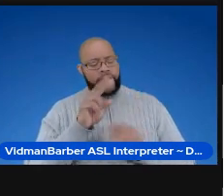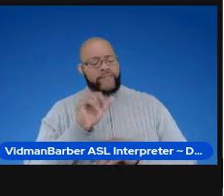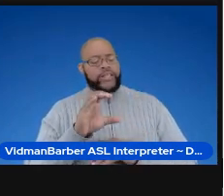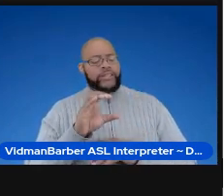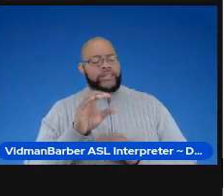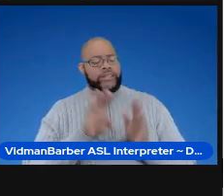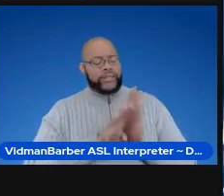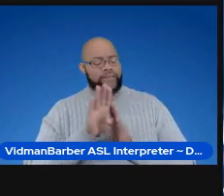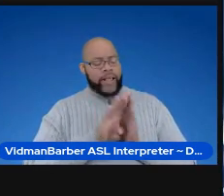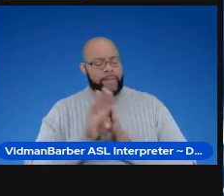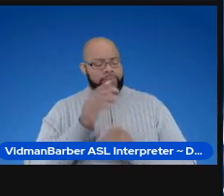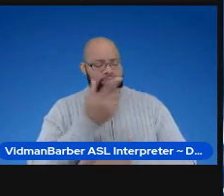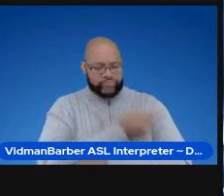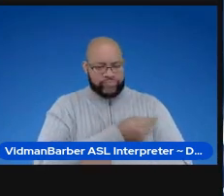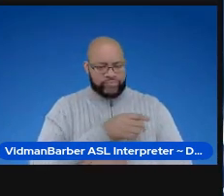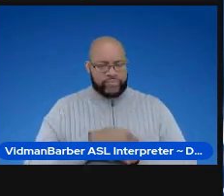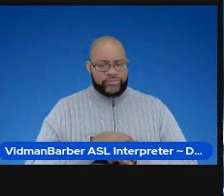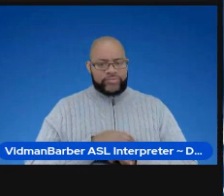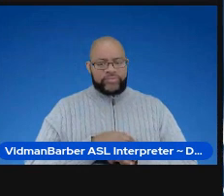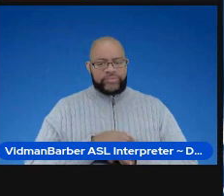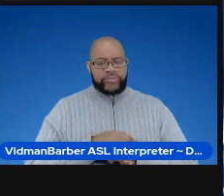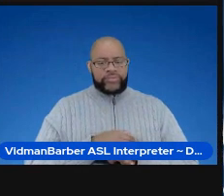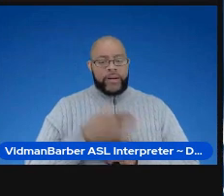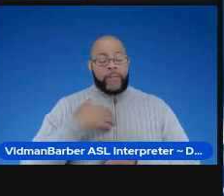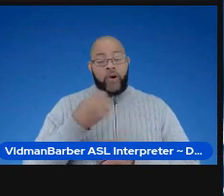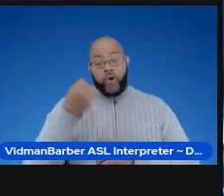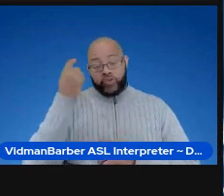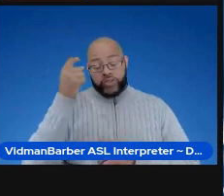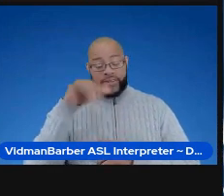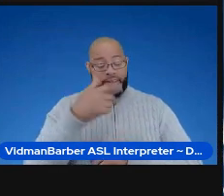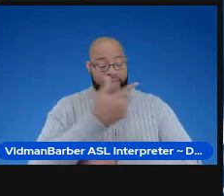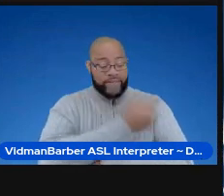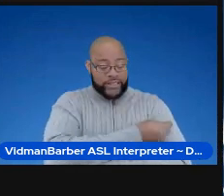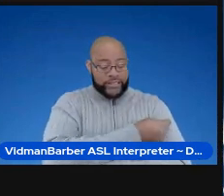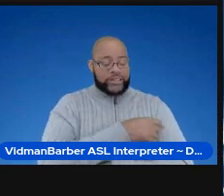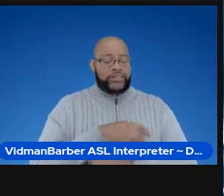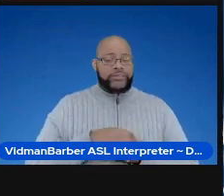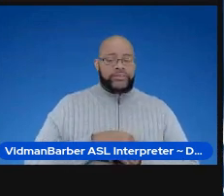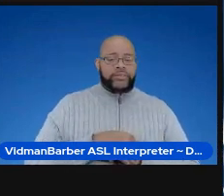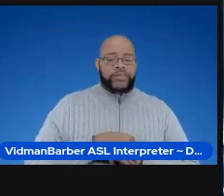development. And then my understanding of vaccine was